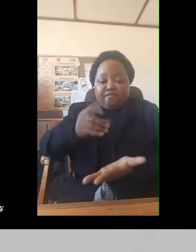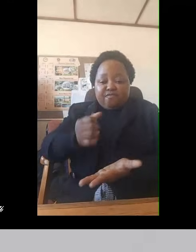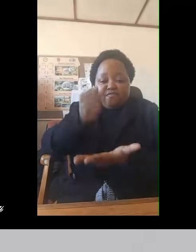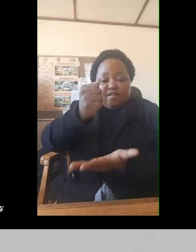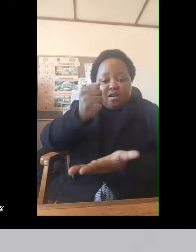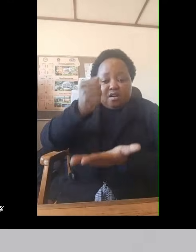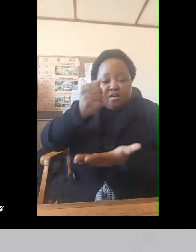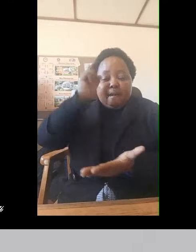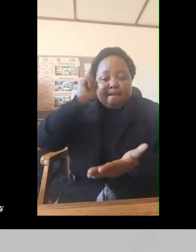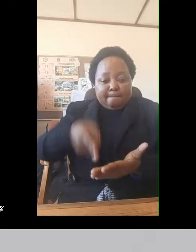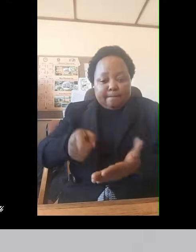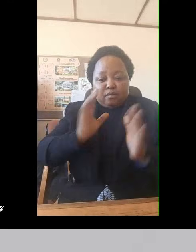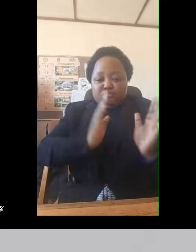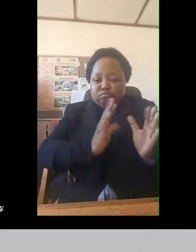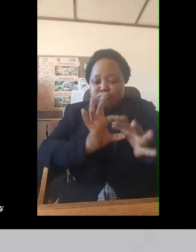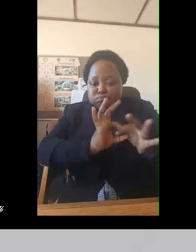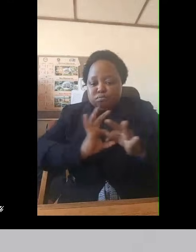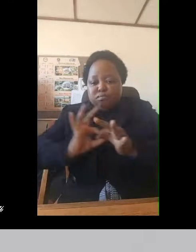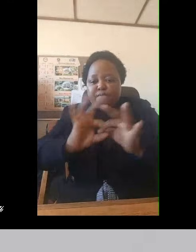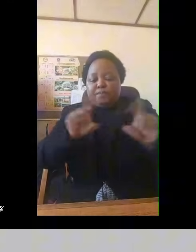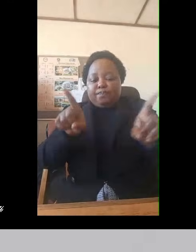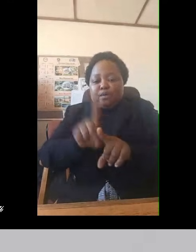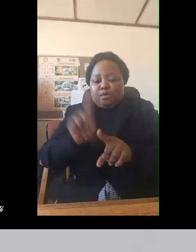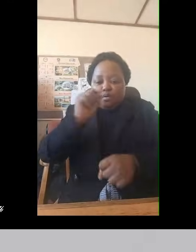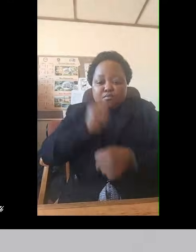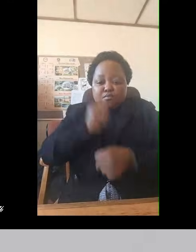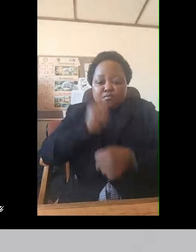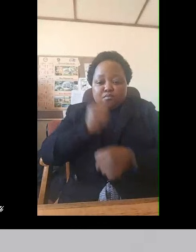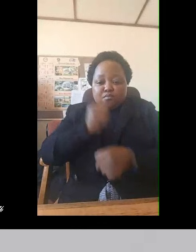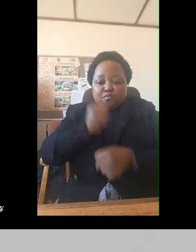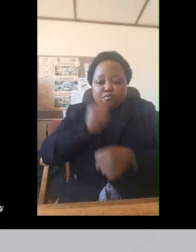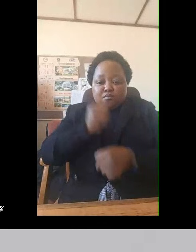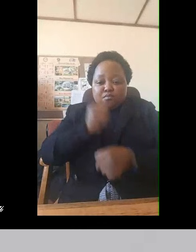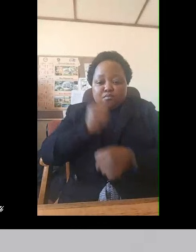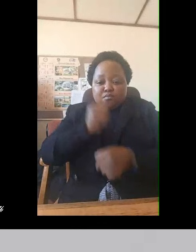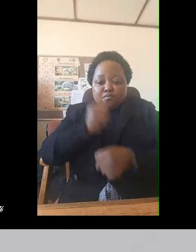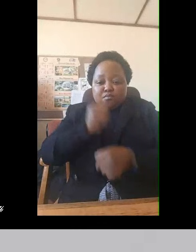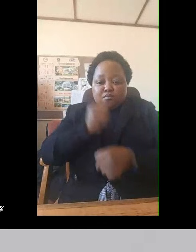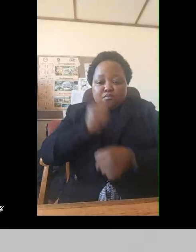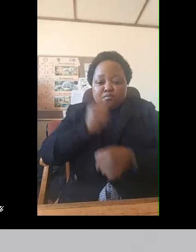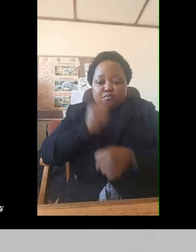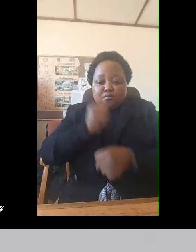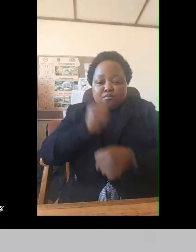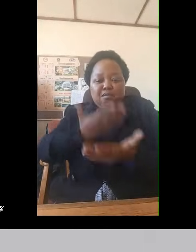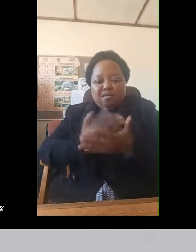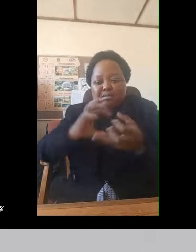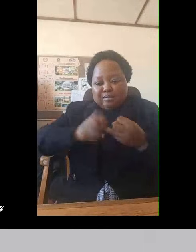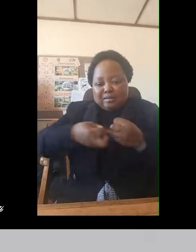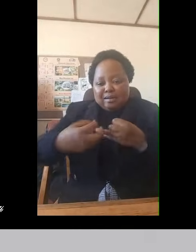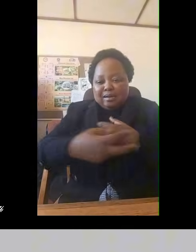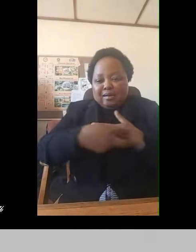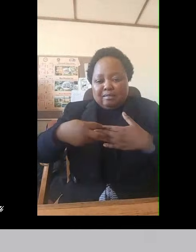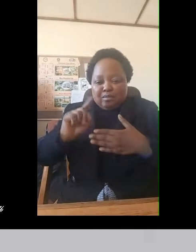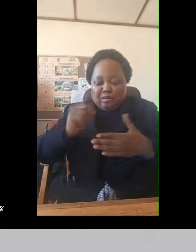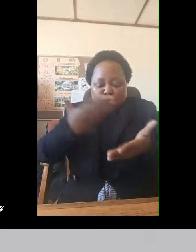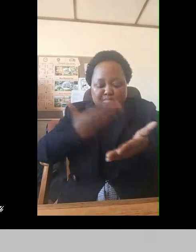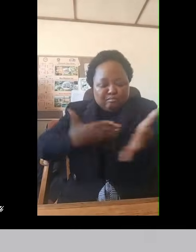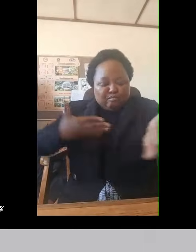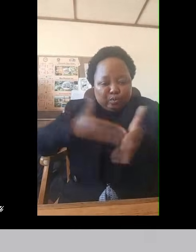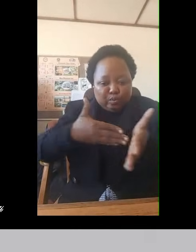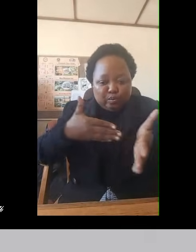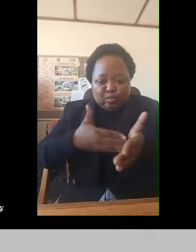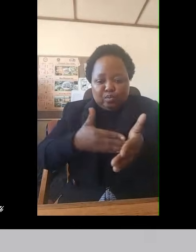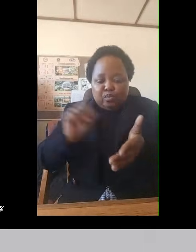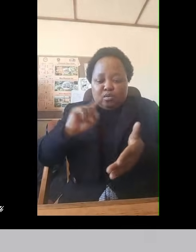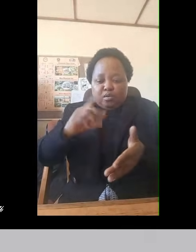coordinated efforts in order to make sure that we uproot it and make a